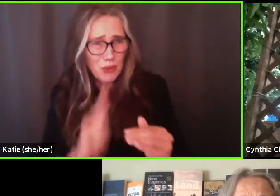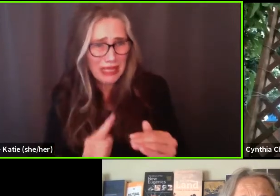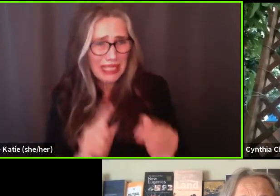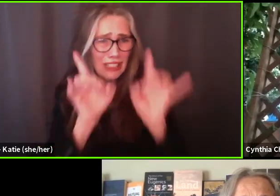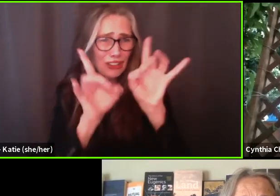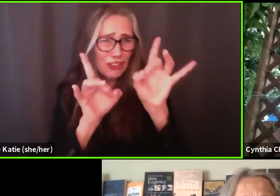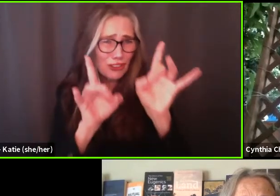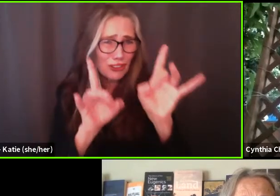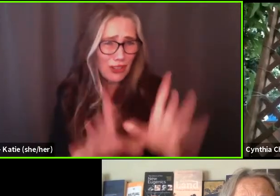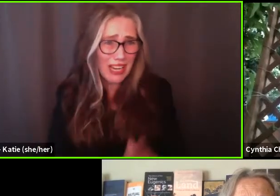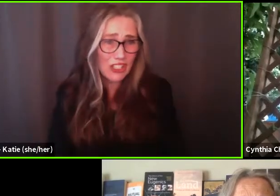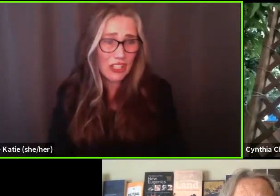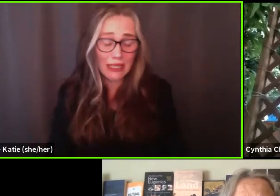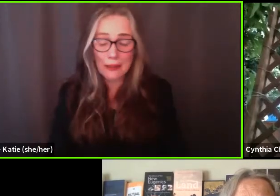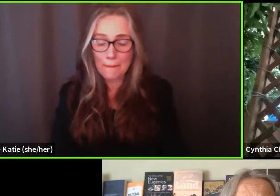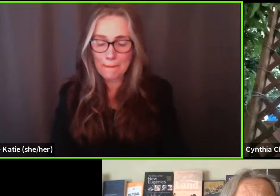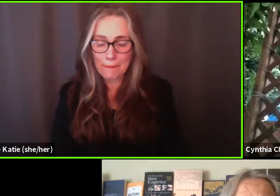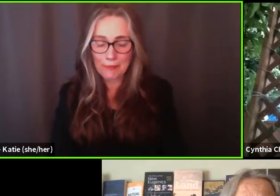sorry